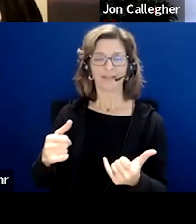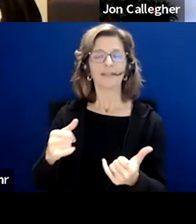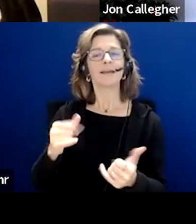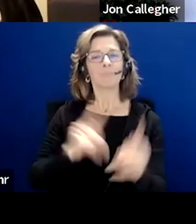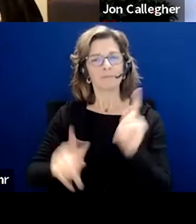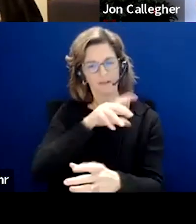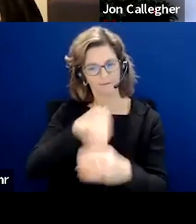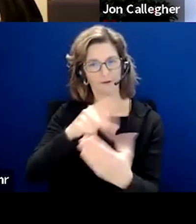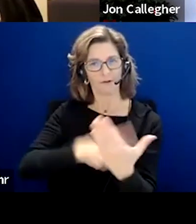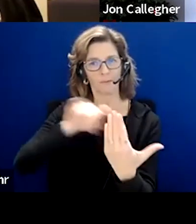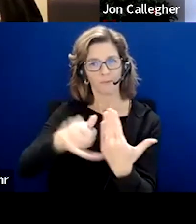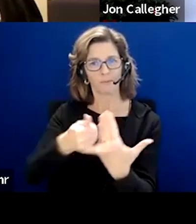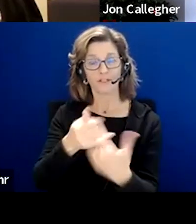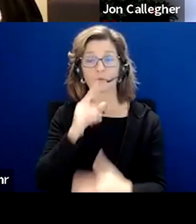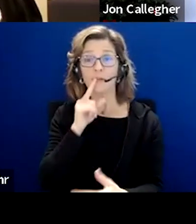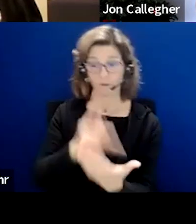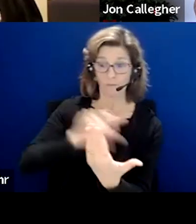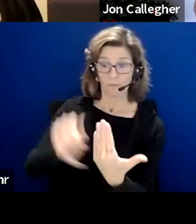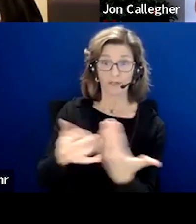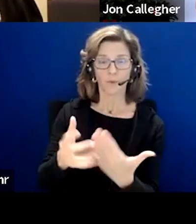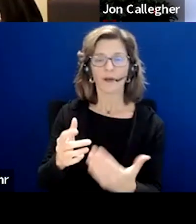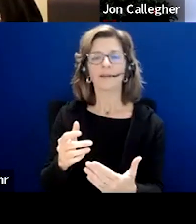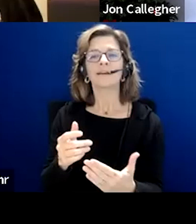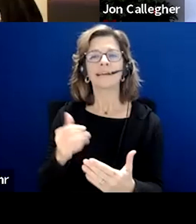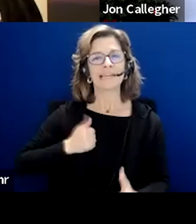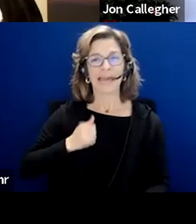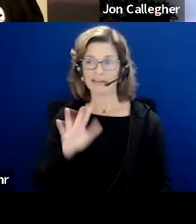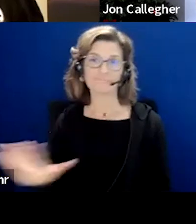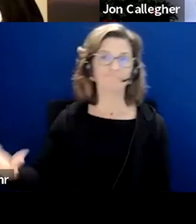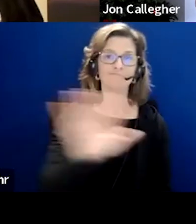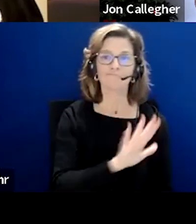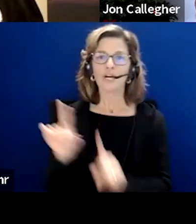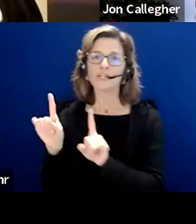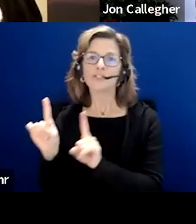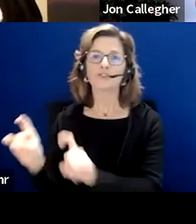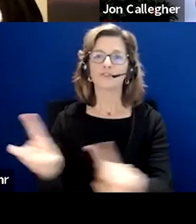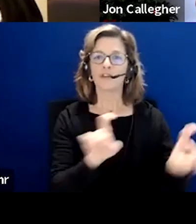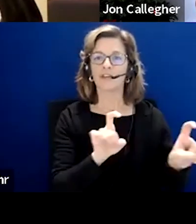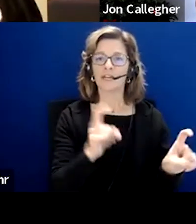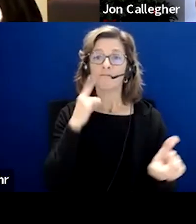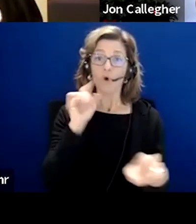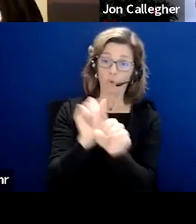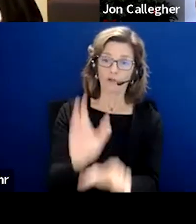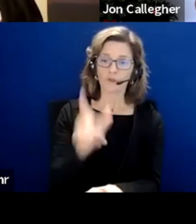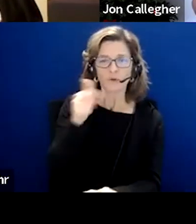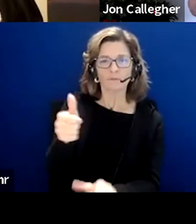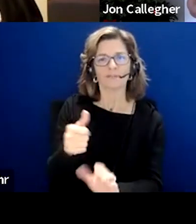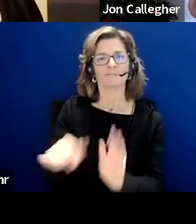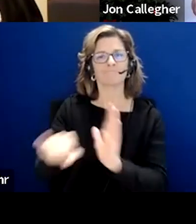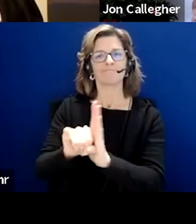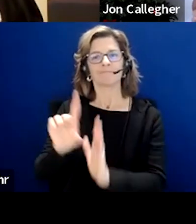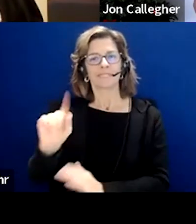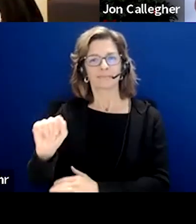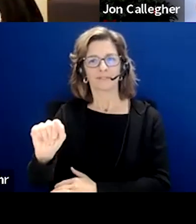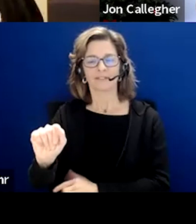which was a national survey of workers with disabilities, and to engage with each of them in what we're calling a